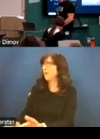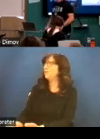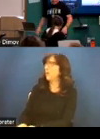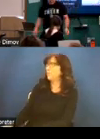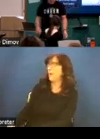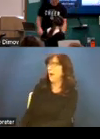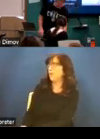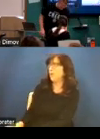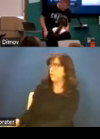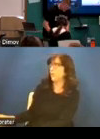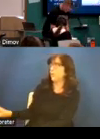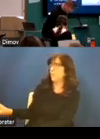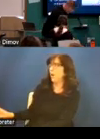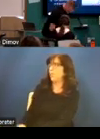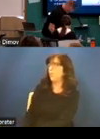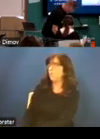Get that?